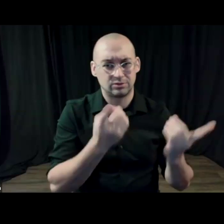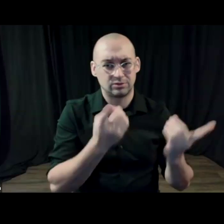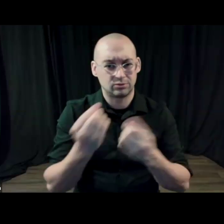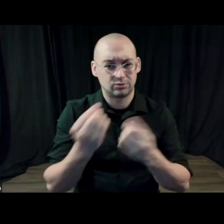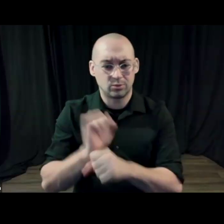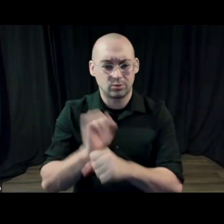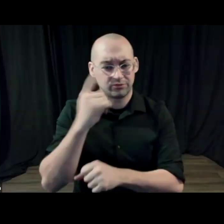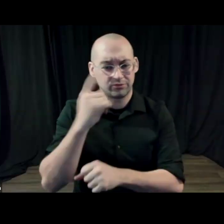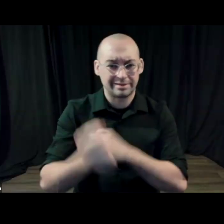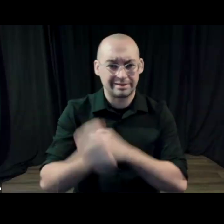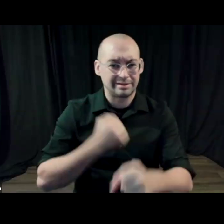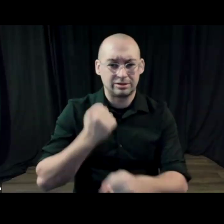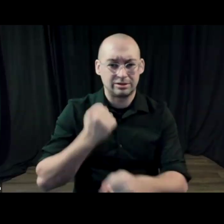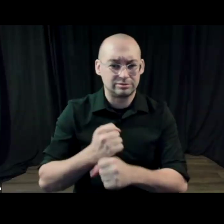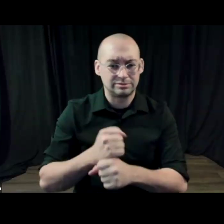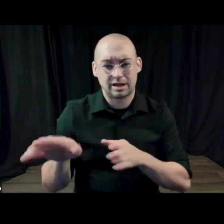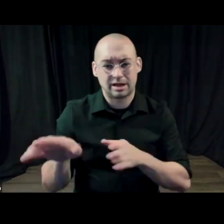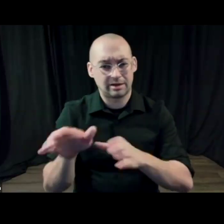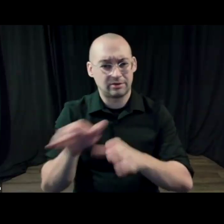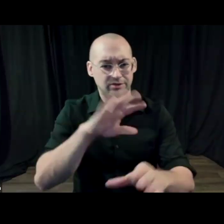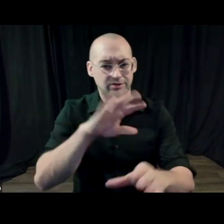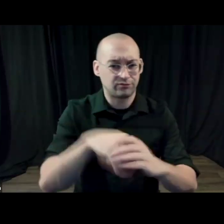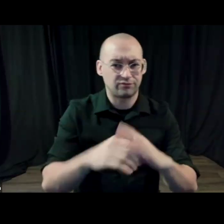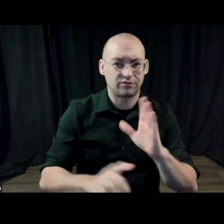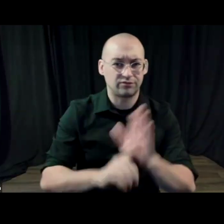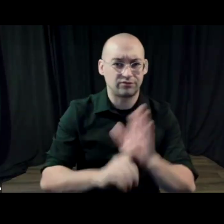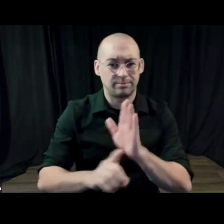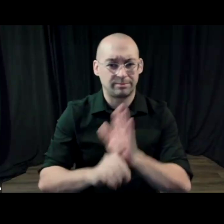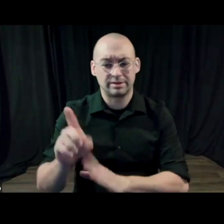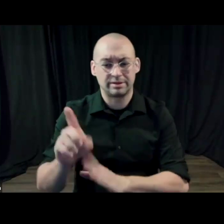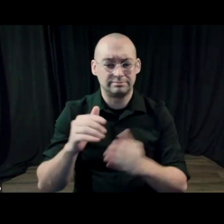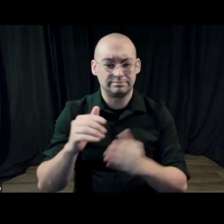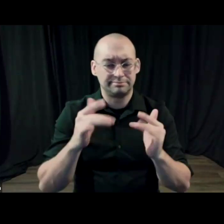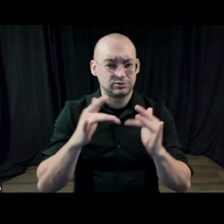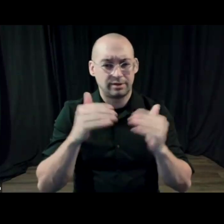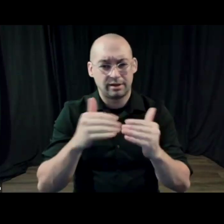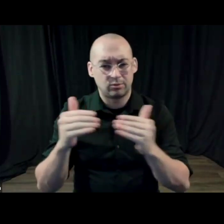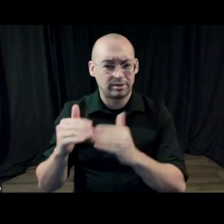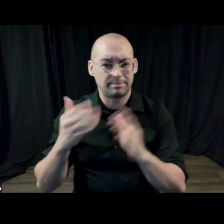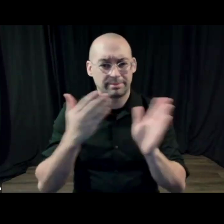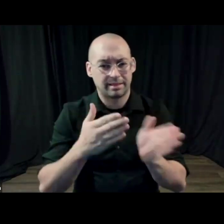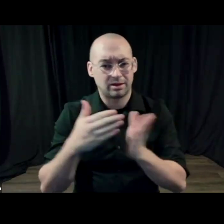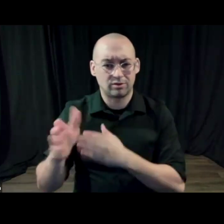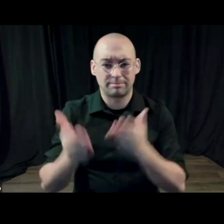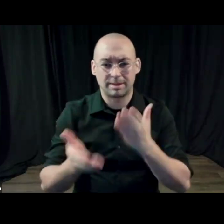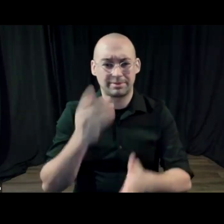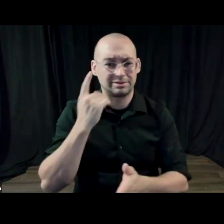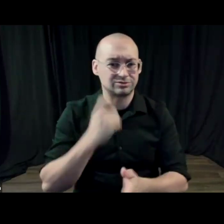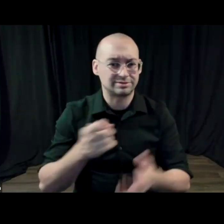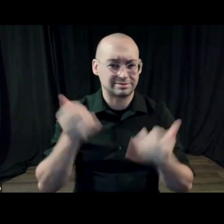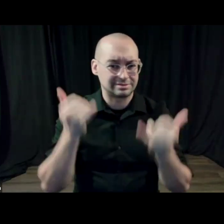years or we're actively involved in the development of the digital equity plan or maybe just now